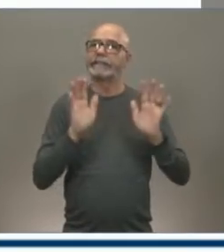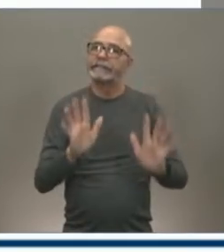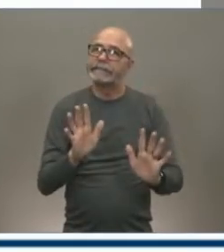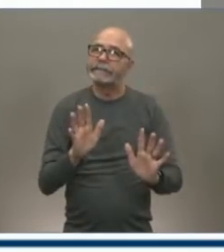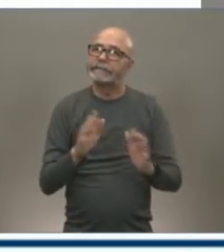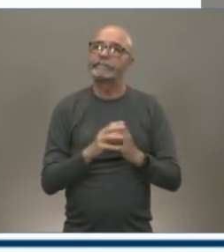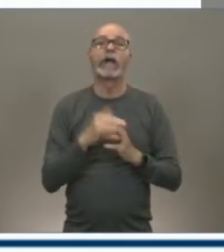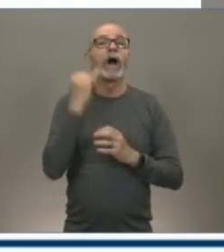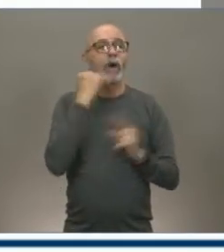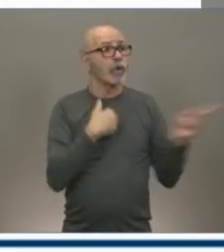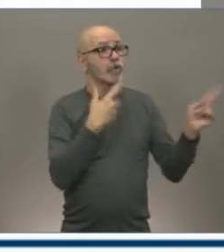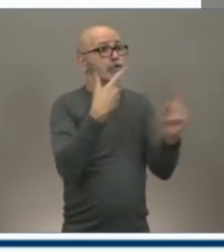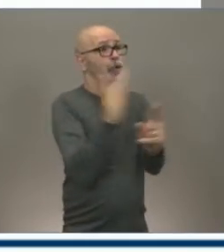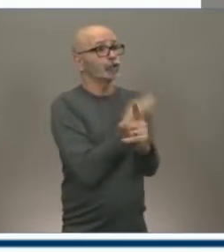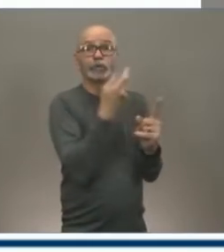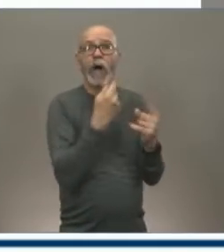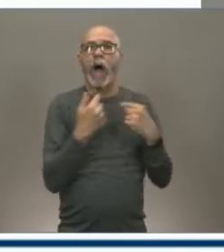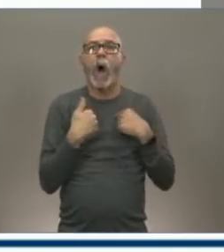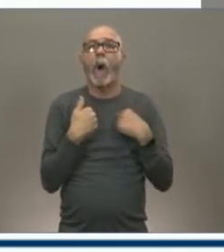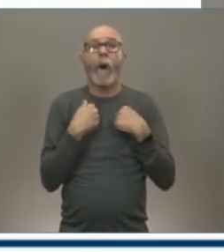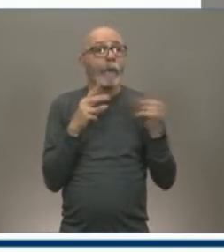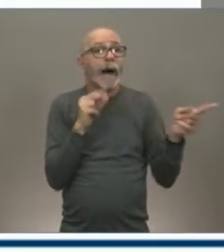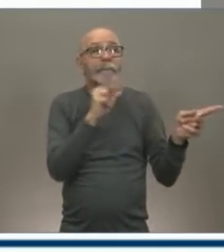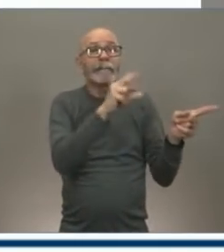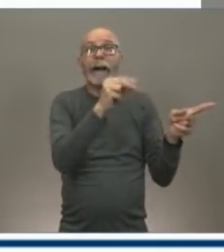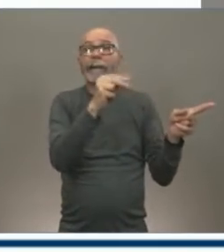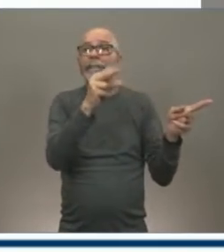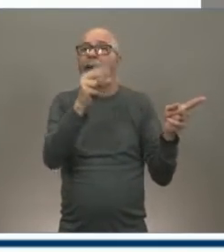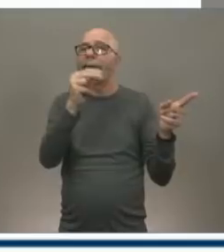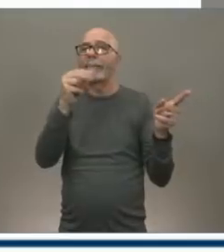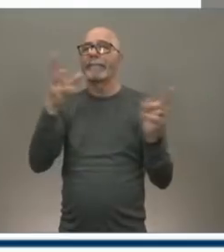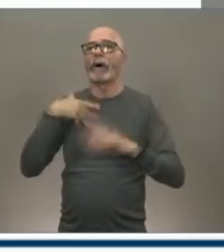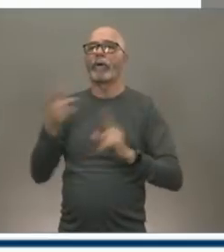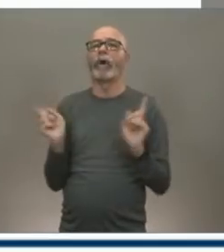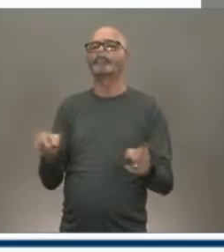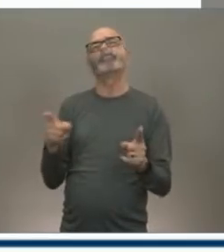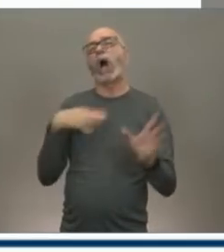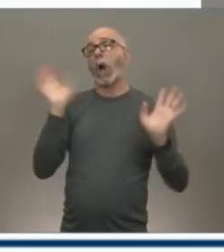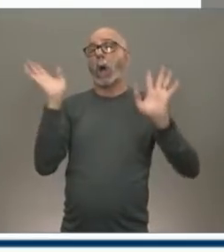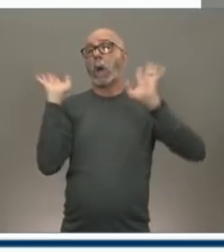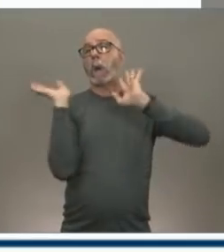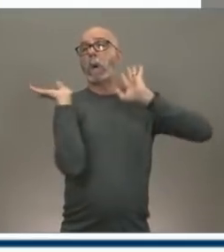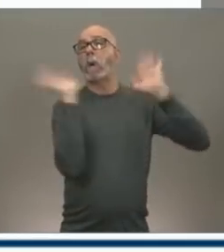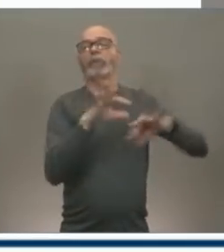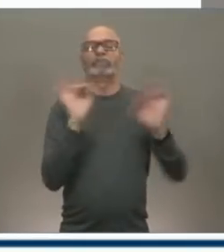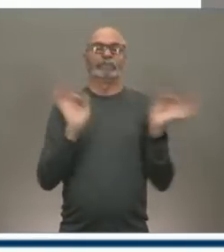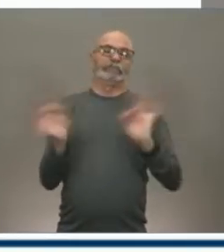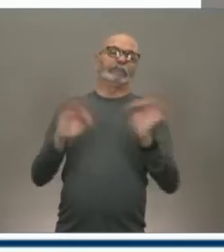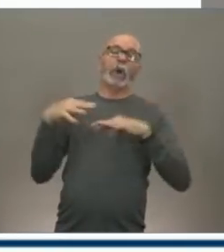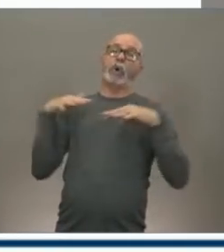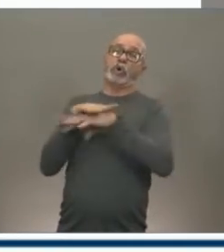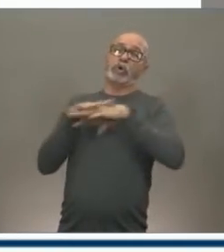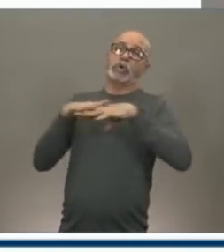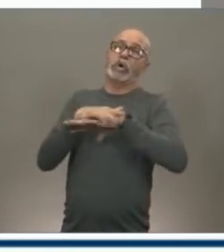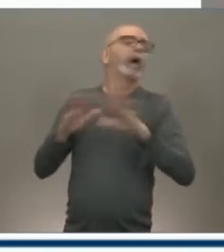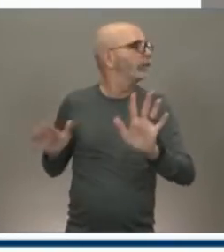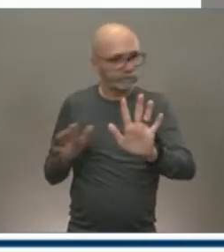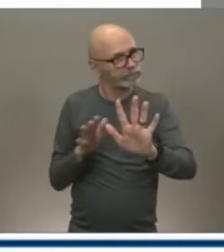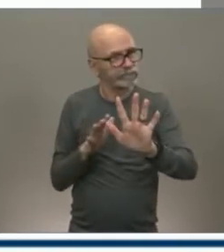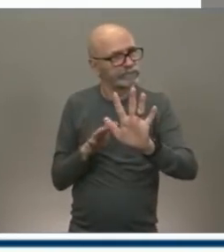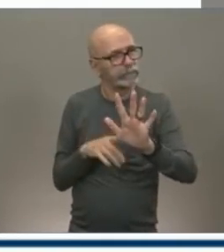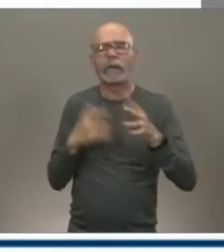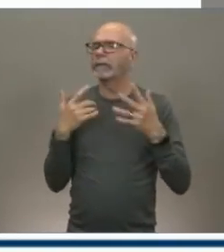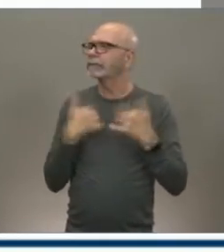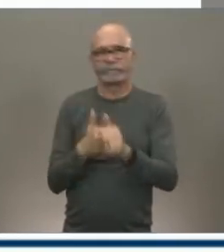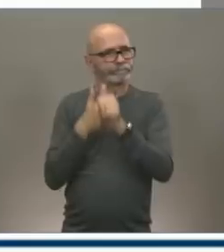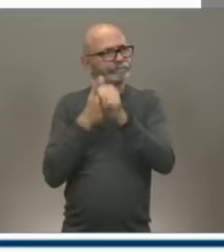and just think, oh, we've got COVID solved. That we will need to keep our public health protocols in place. We're going to have to